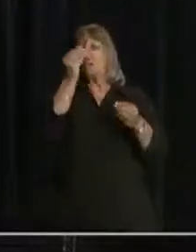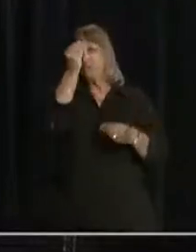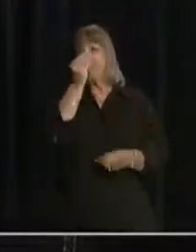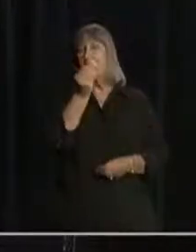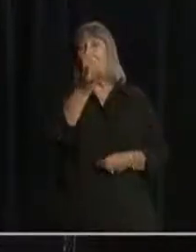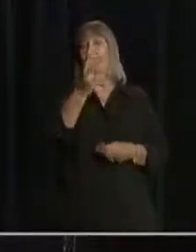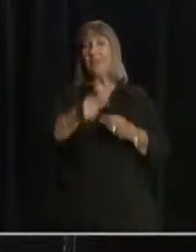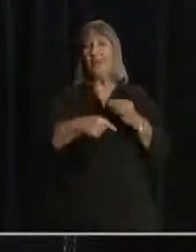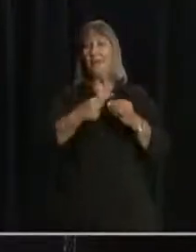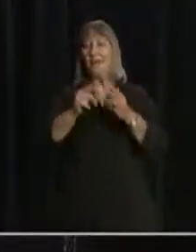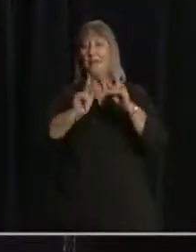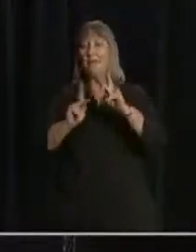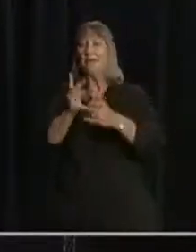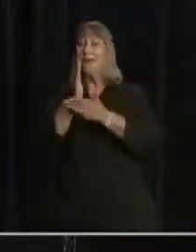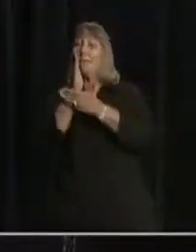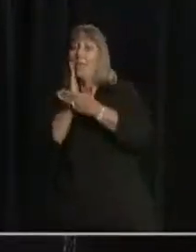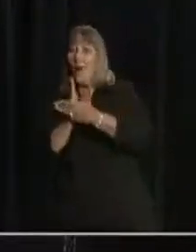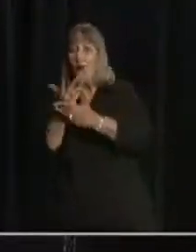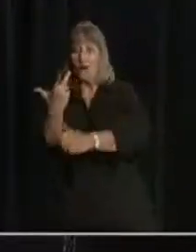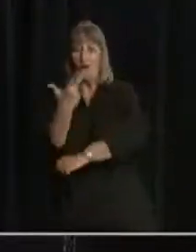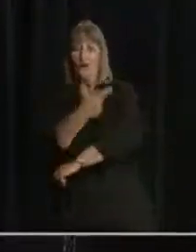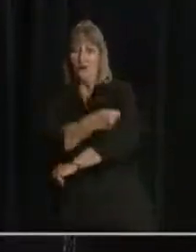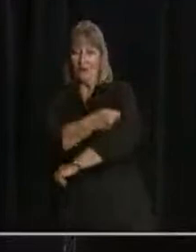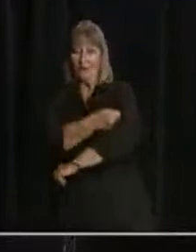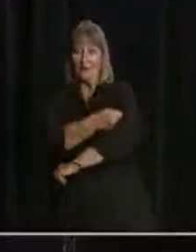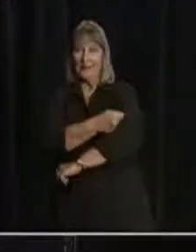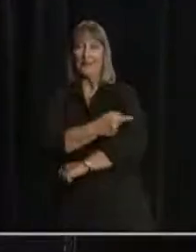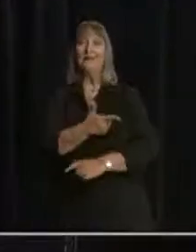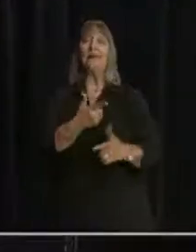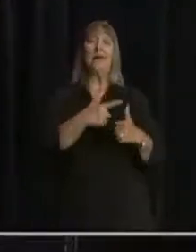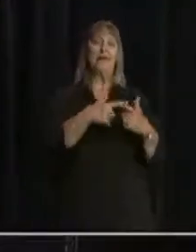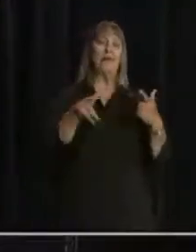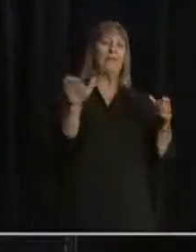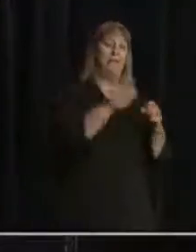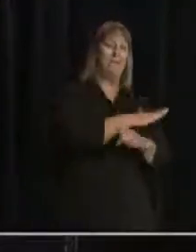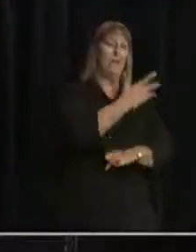population that's partially vaccinated. Right now, we're just making sure that folks are